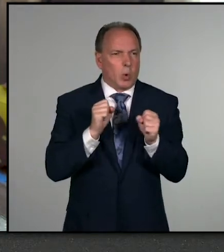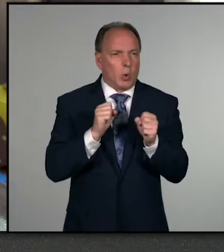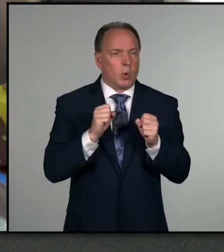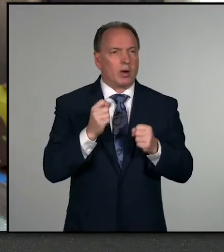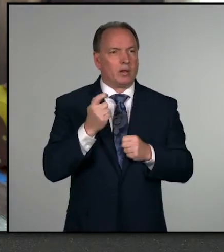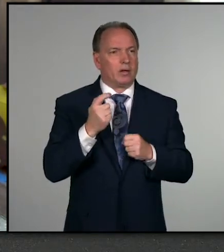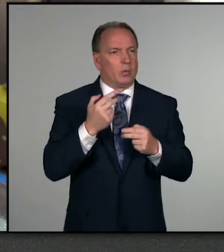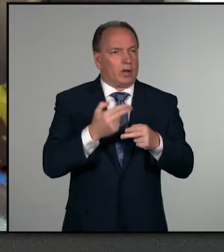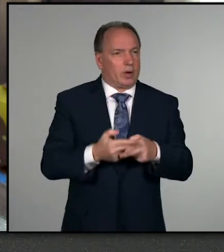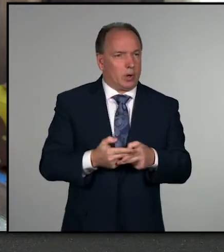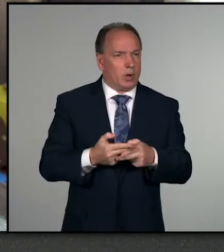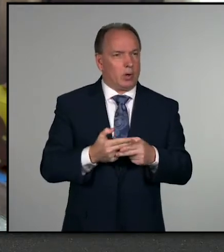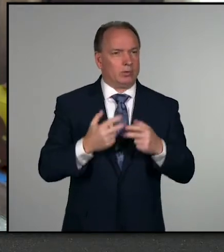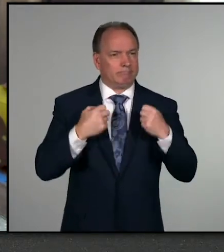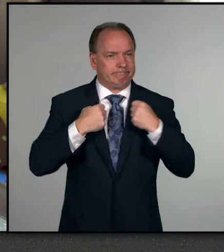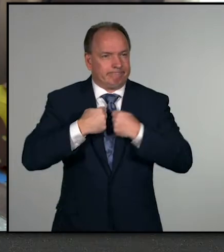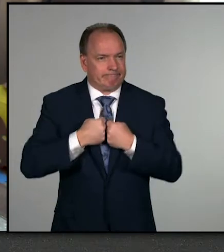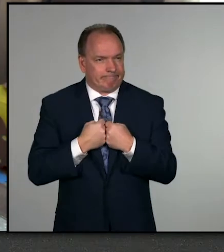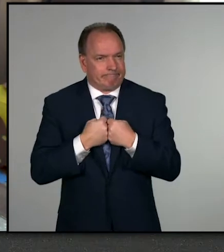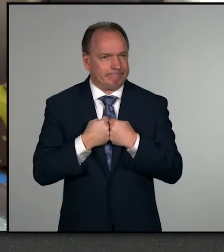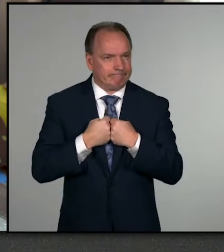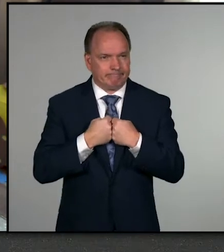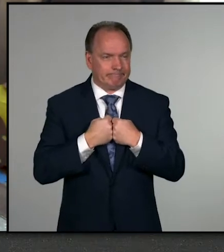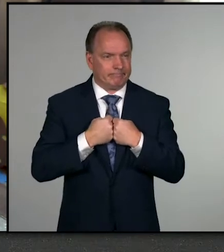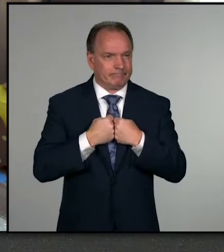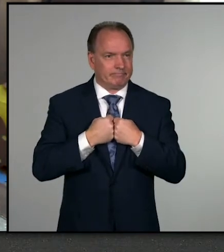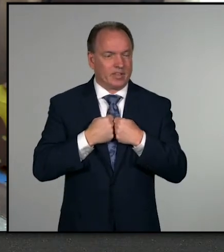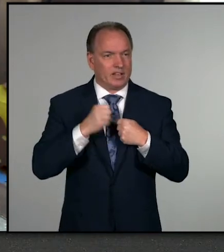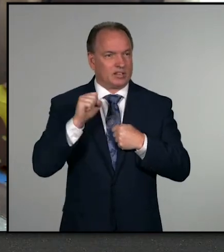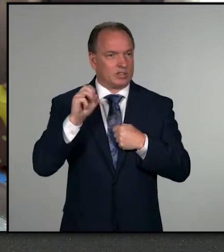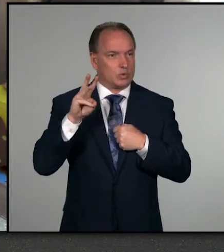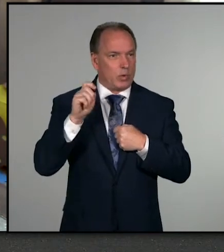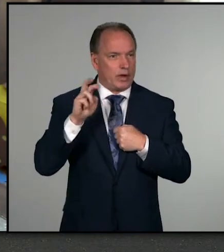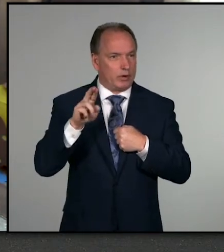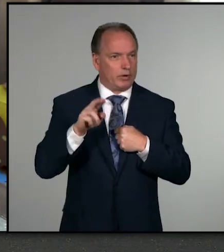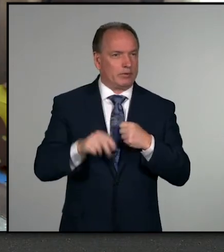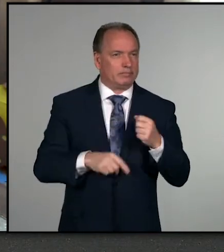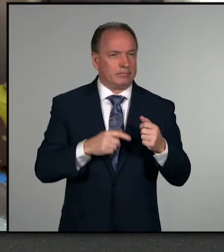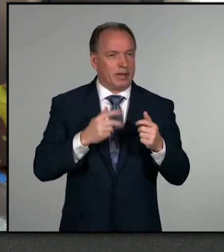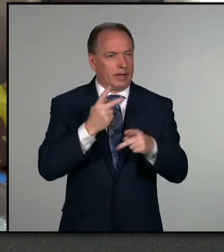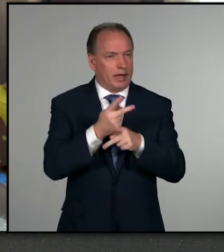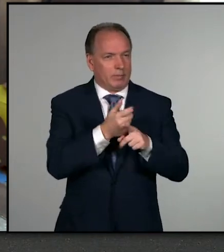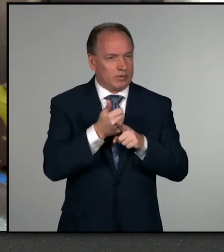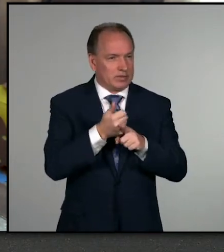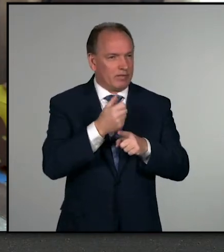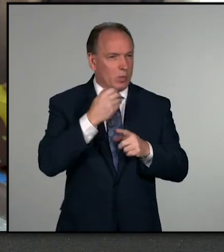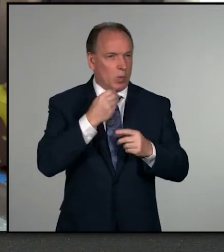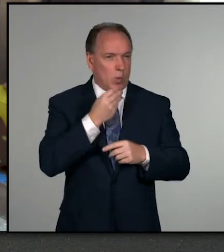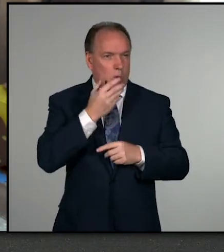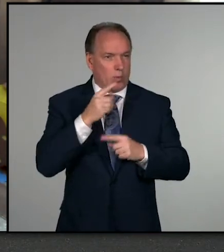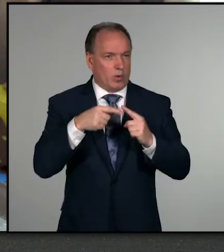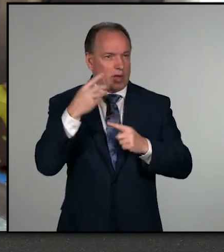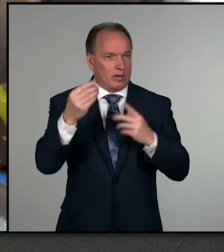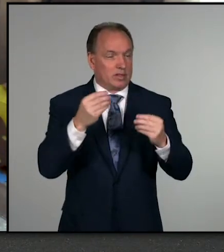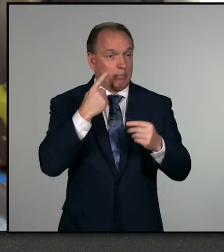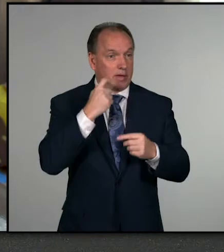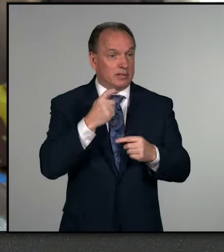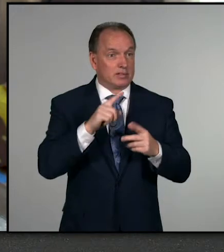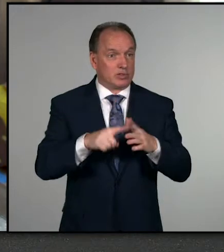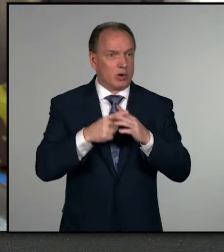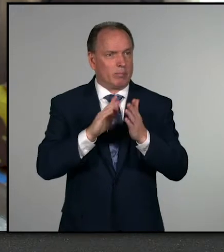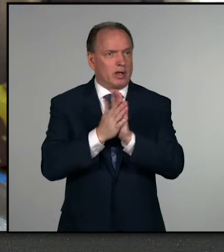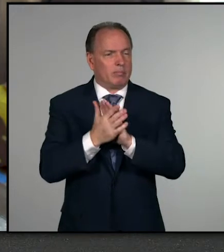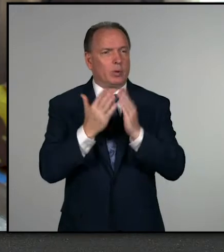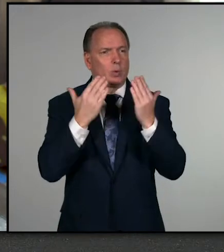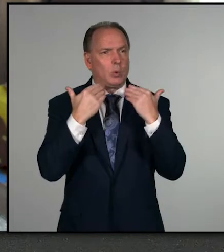more cold. We call it sweater weather. You would put a sweater on and keep yourself a little bit warmer when you go outside because